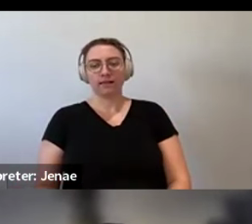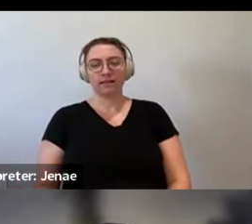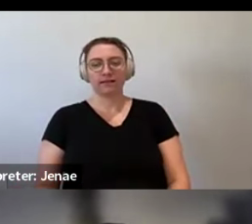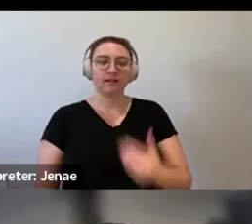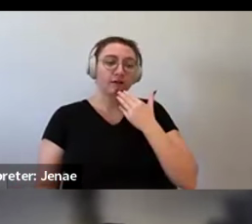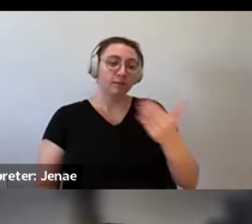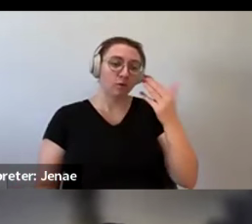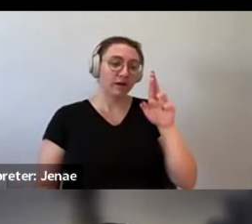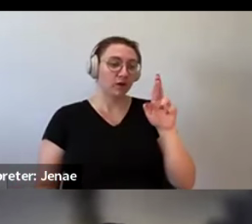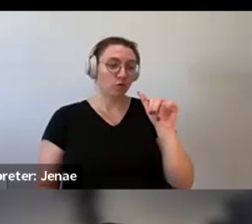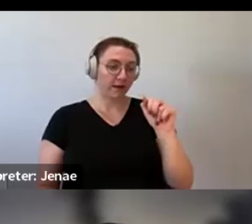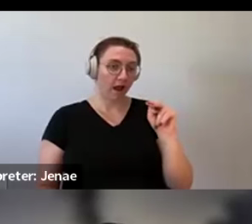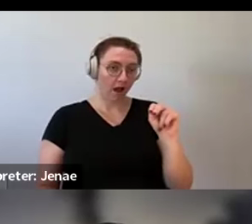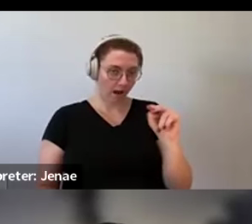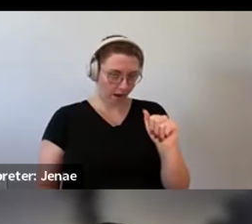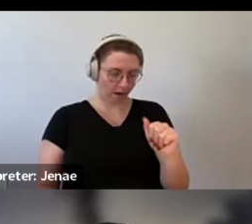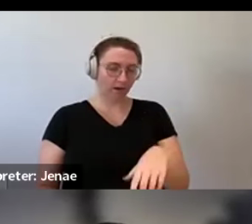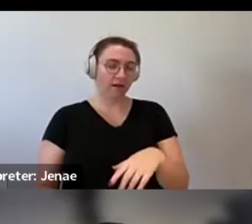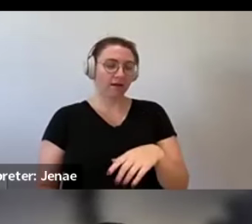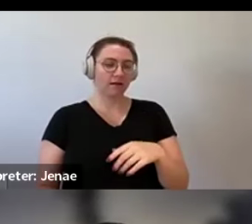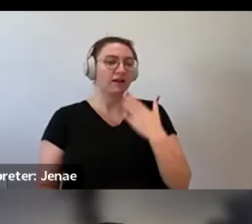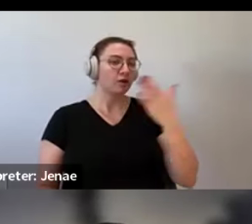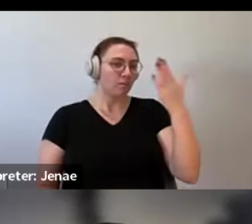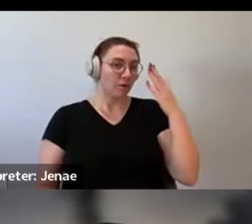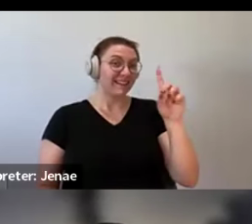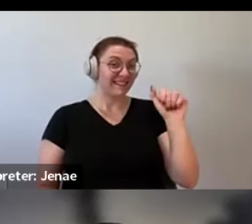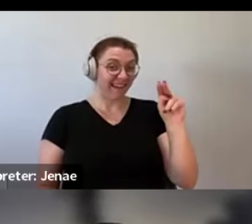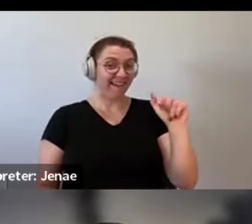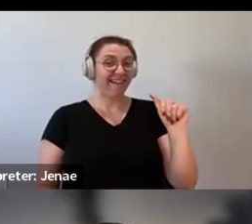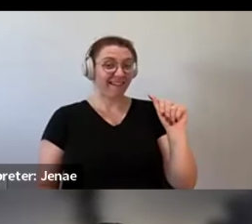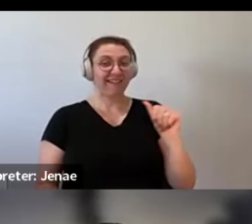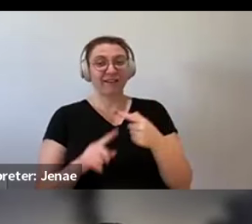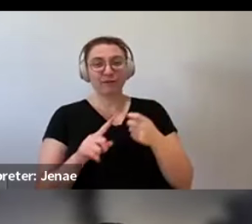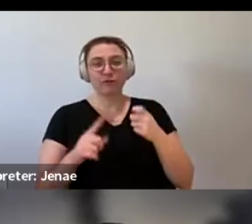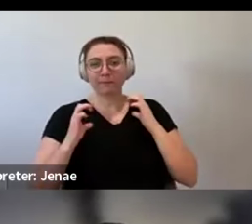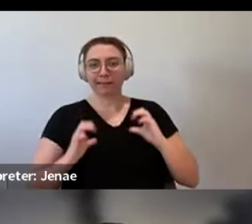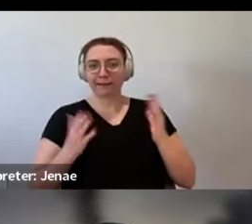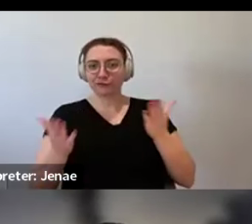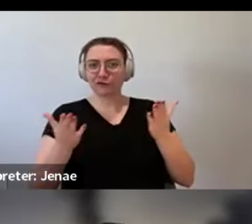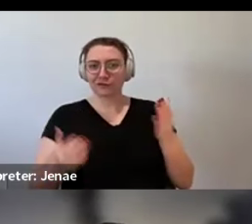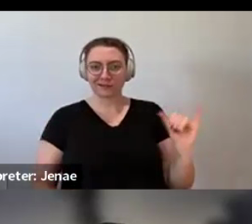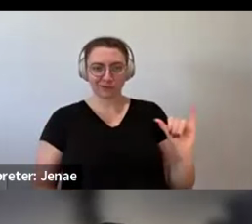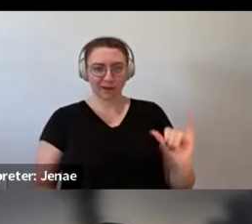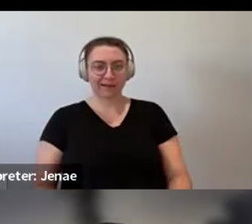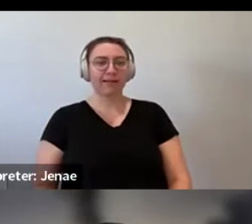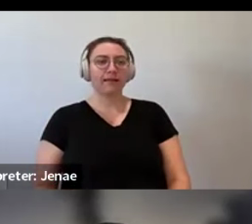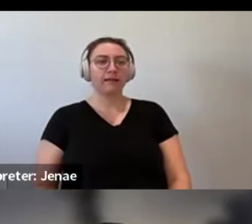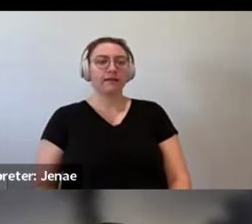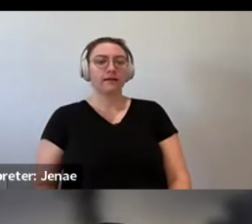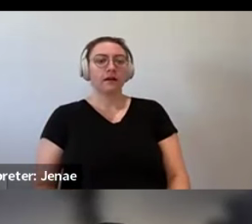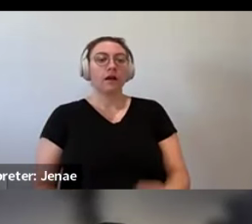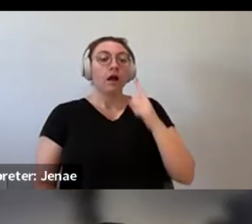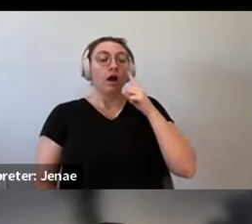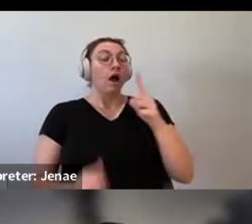Good morning to Rihanna. I see that she's on. And then good morning to Dana from Client Services as well. For